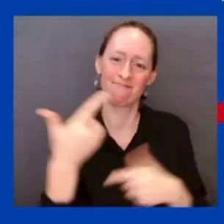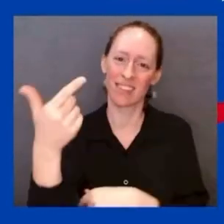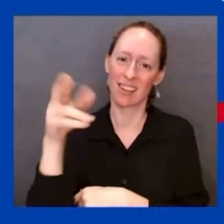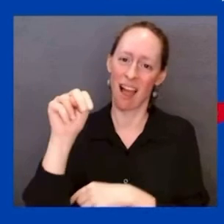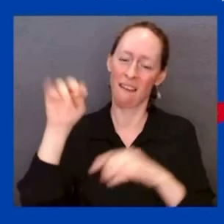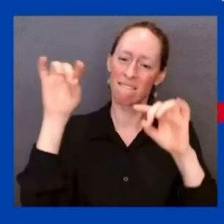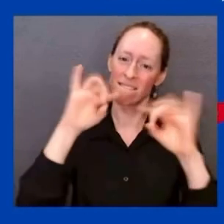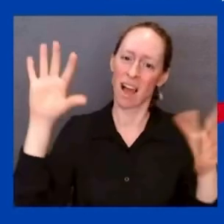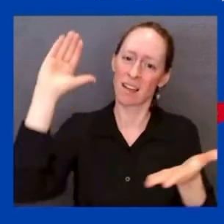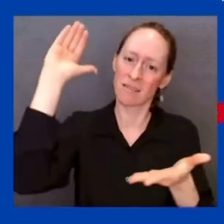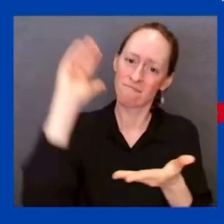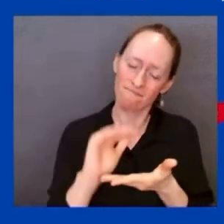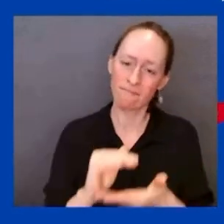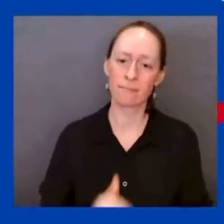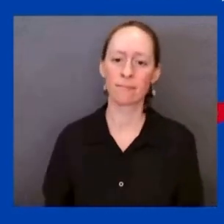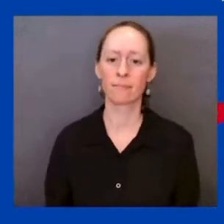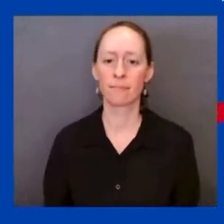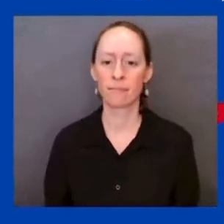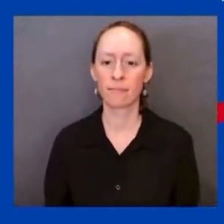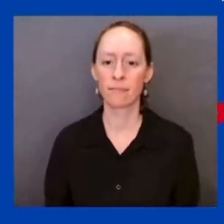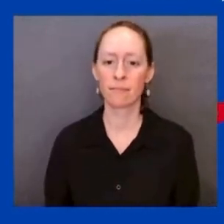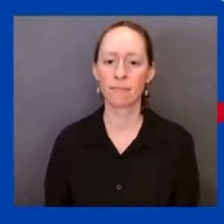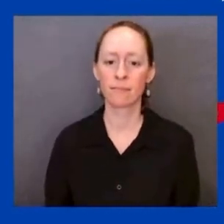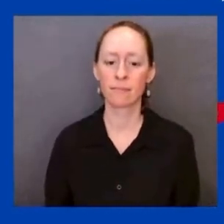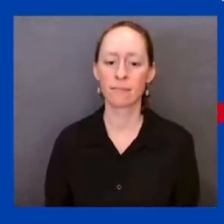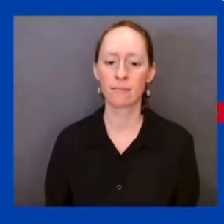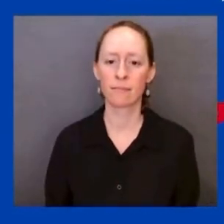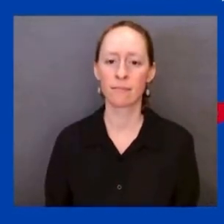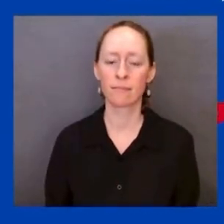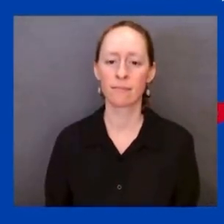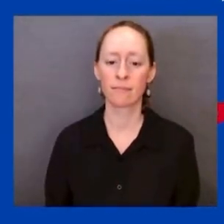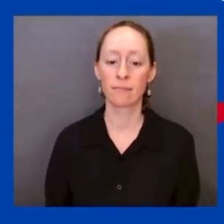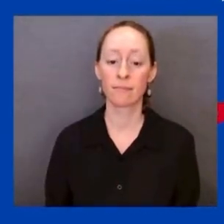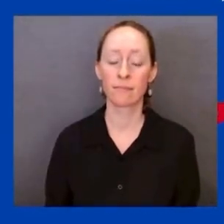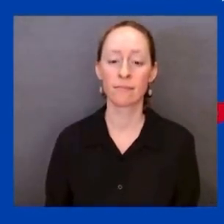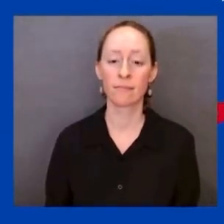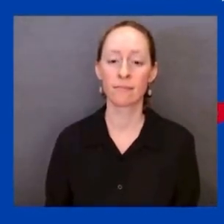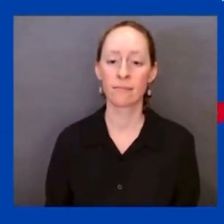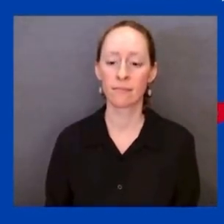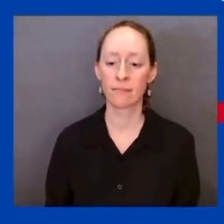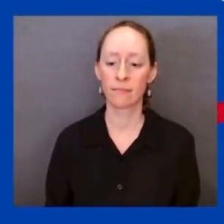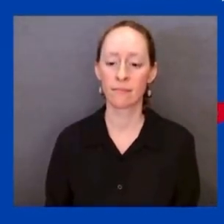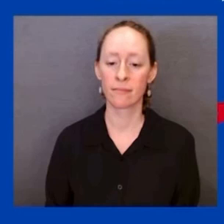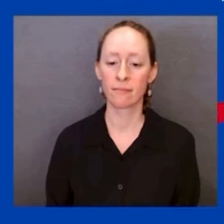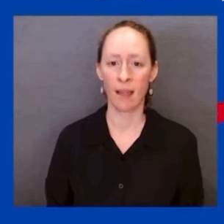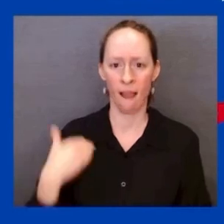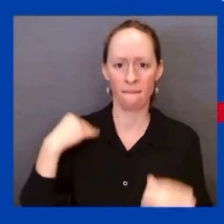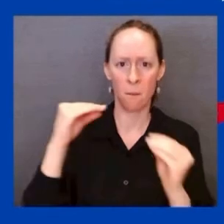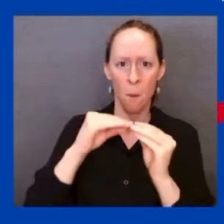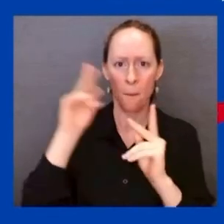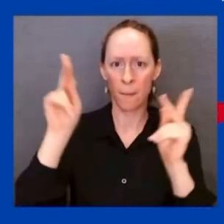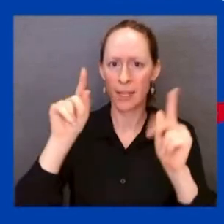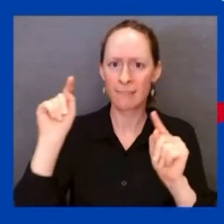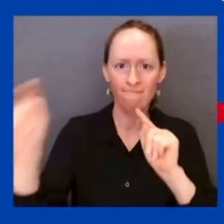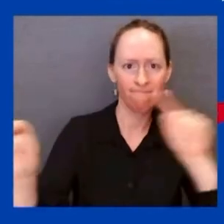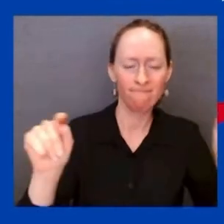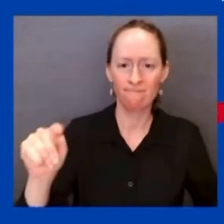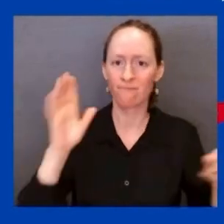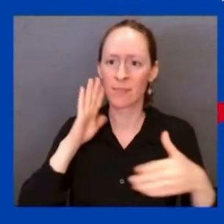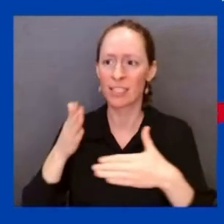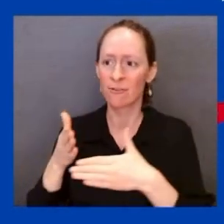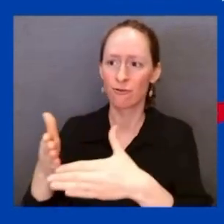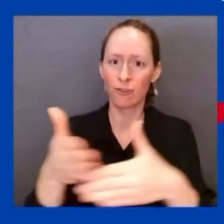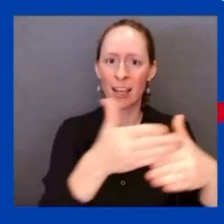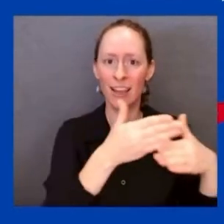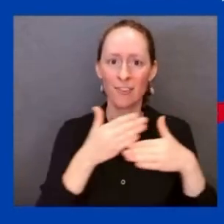who is a delegate who also has a story to share with you. I believe he is